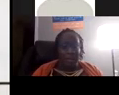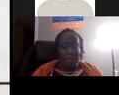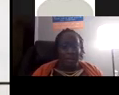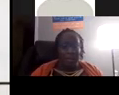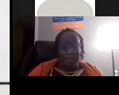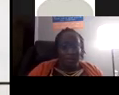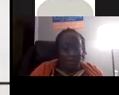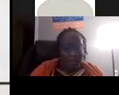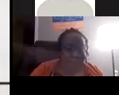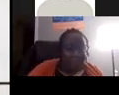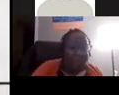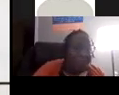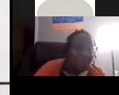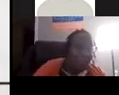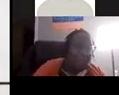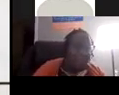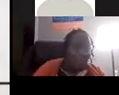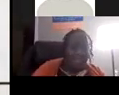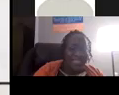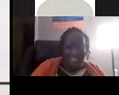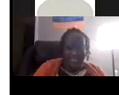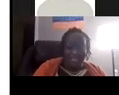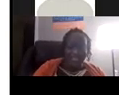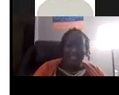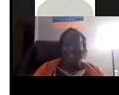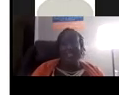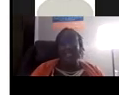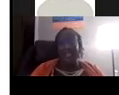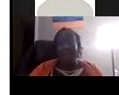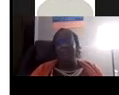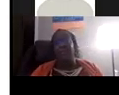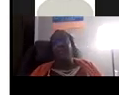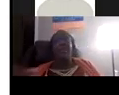Gonna go on to Lent.